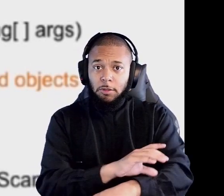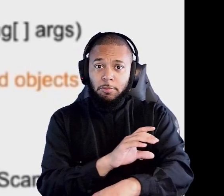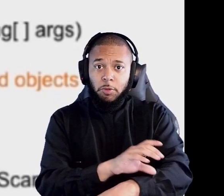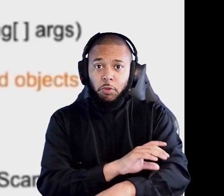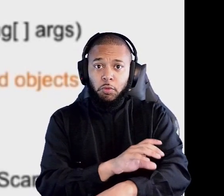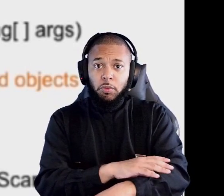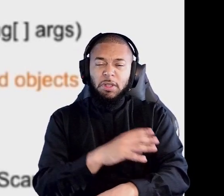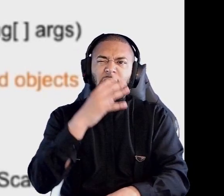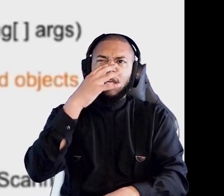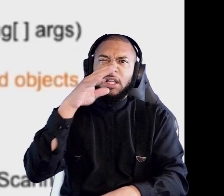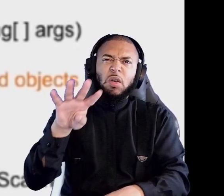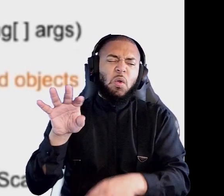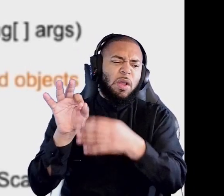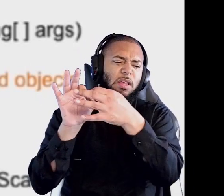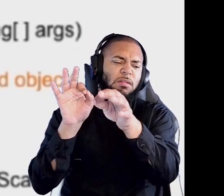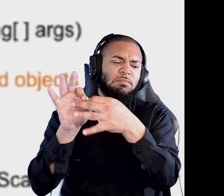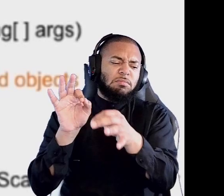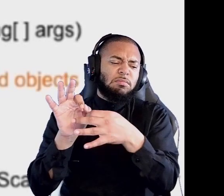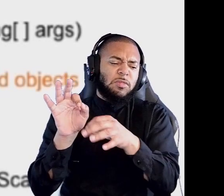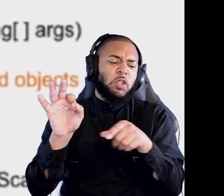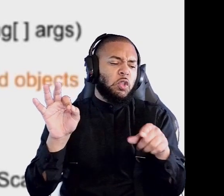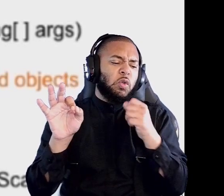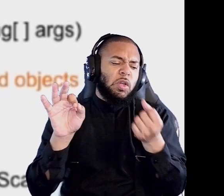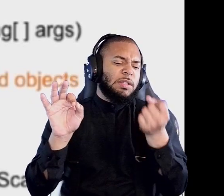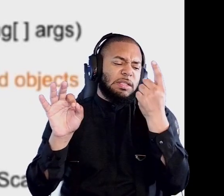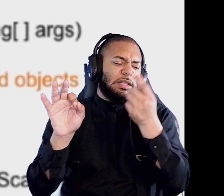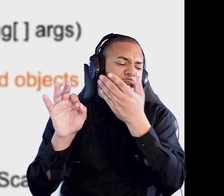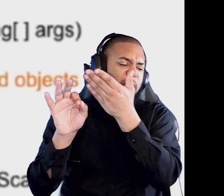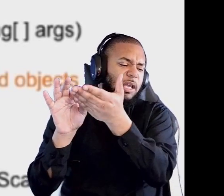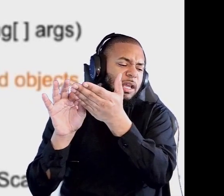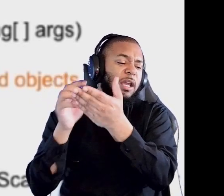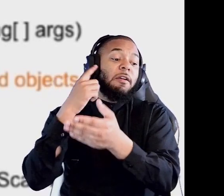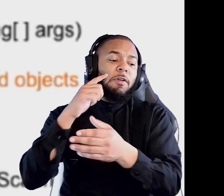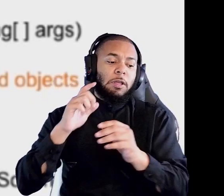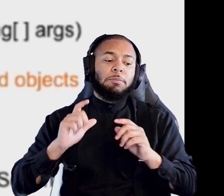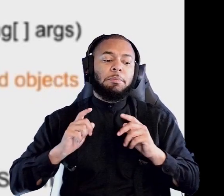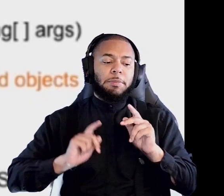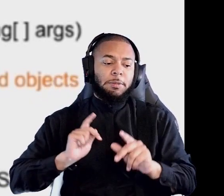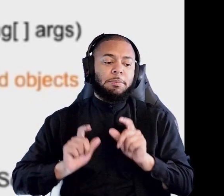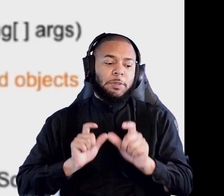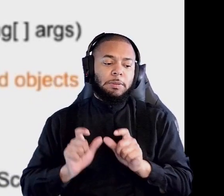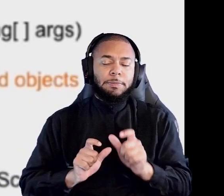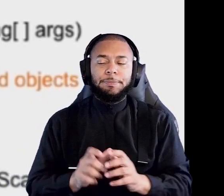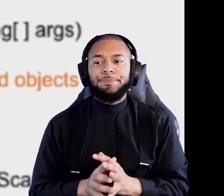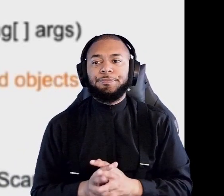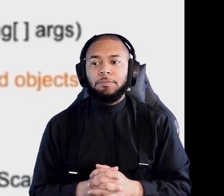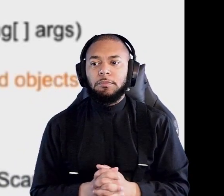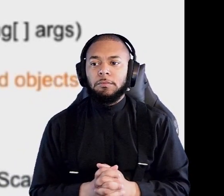I'm not any instruction that you'll understand. These instructions are for humans.